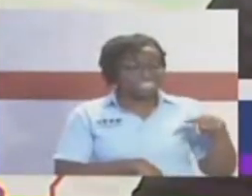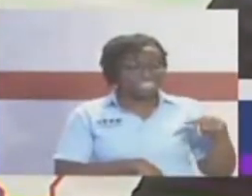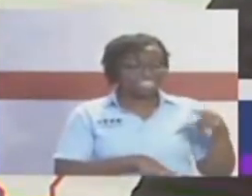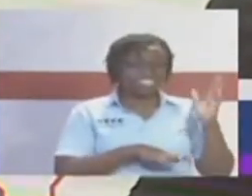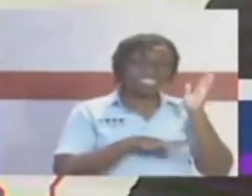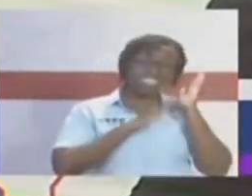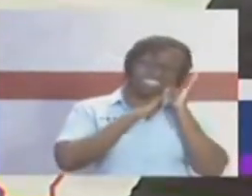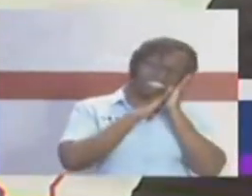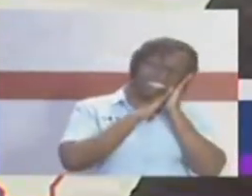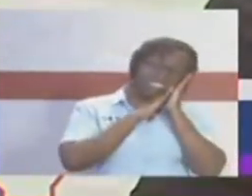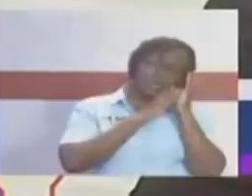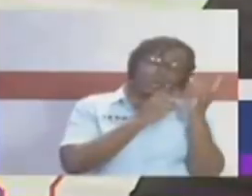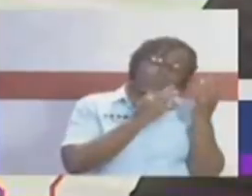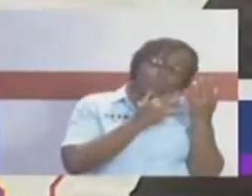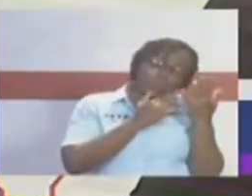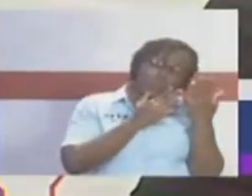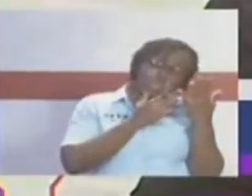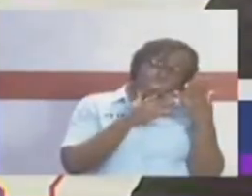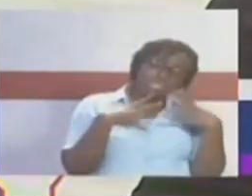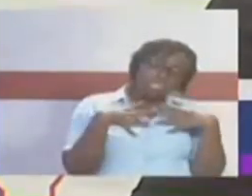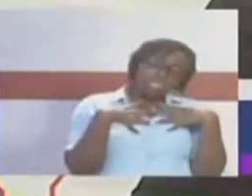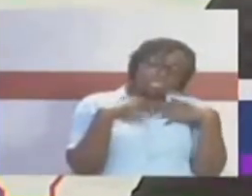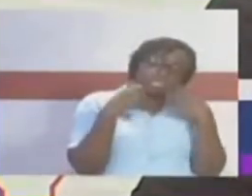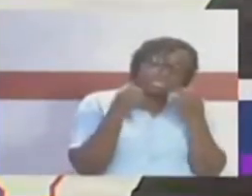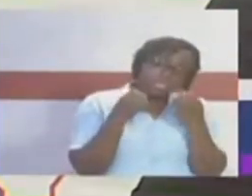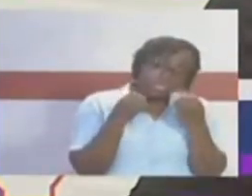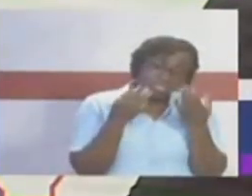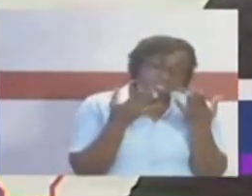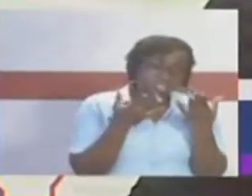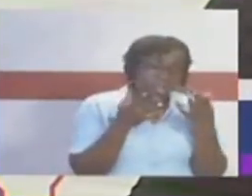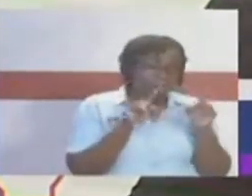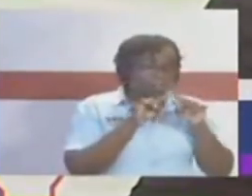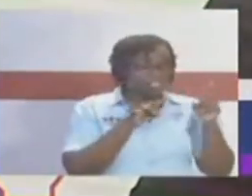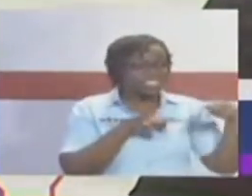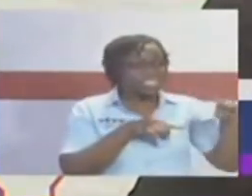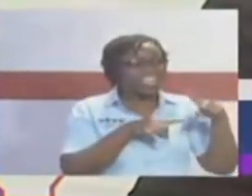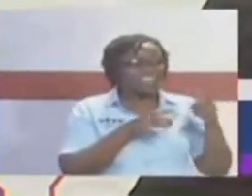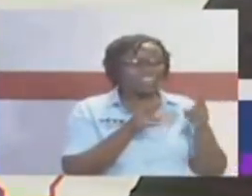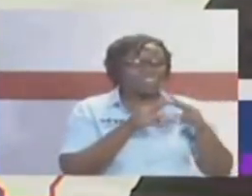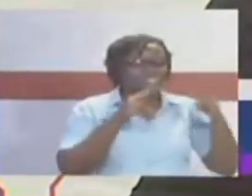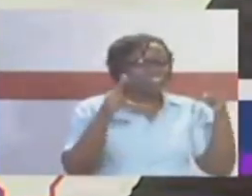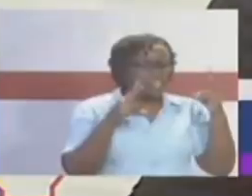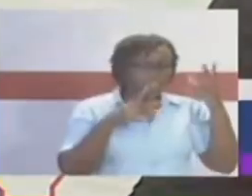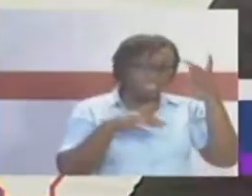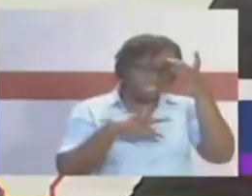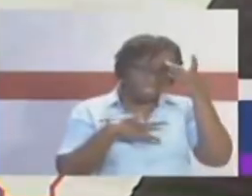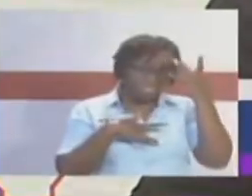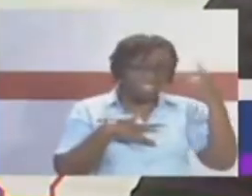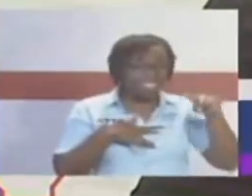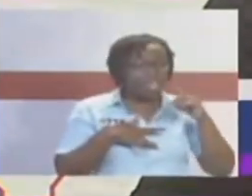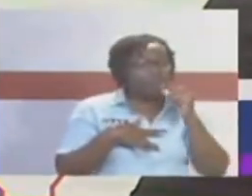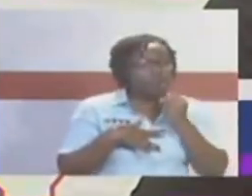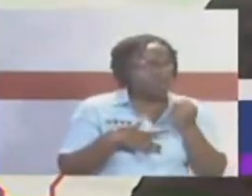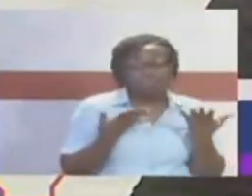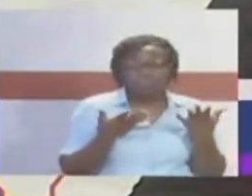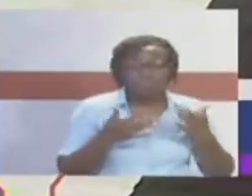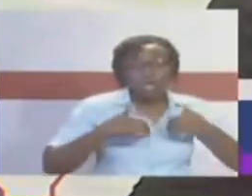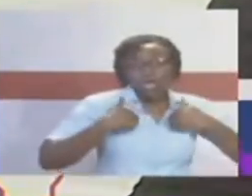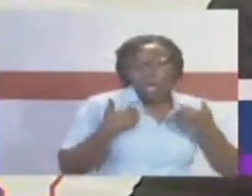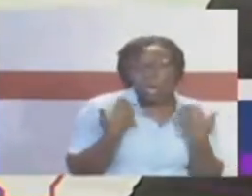recover. The patients at our facility are very sick. They are varying age groups, young,